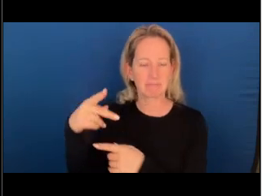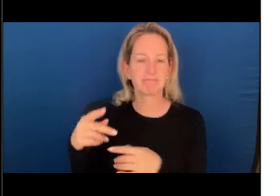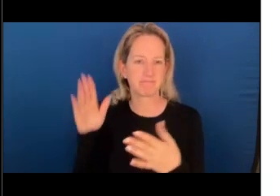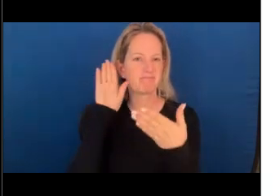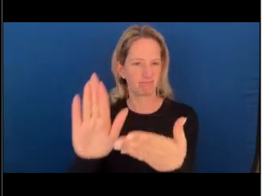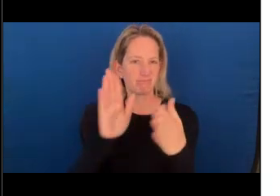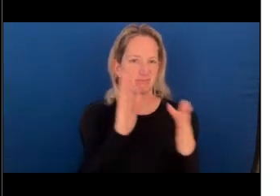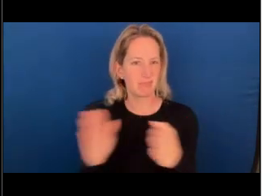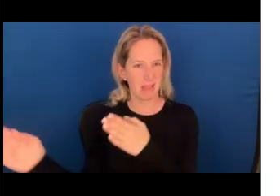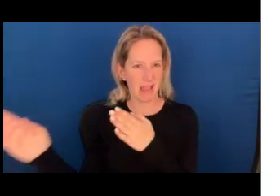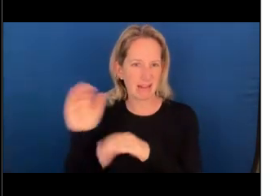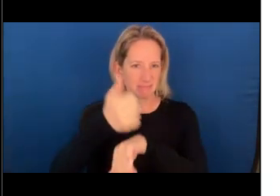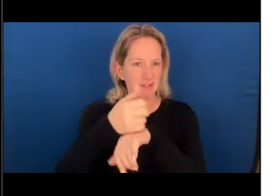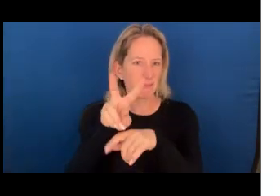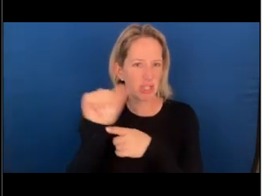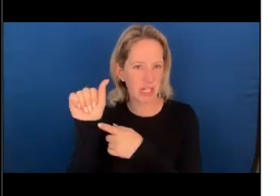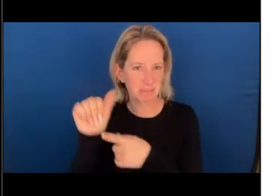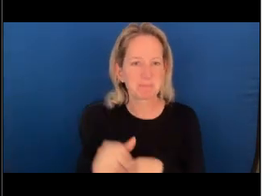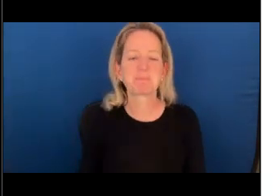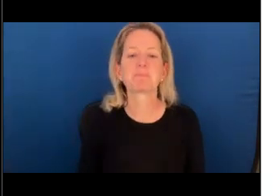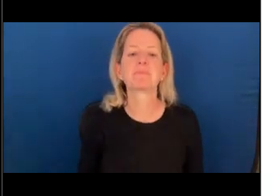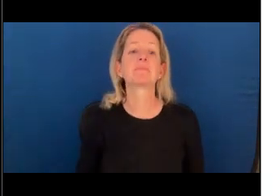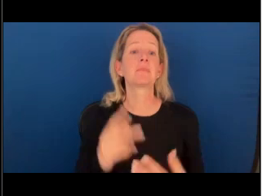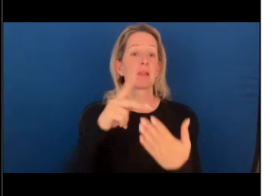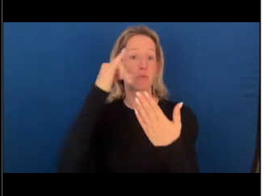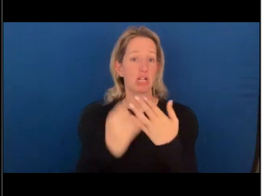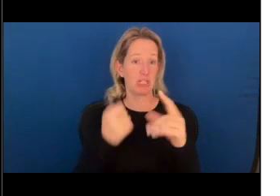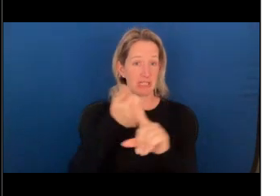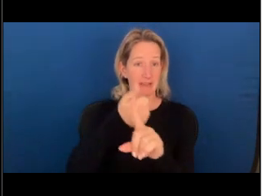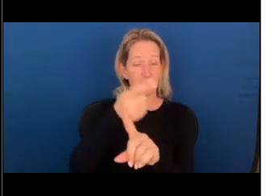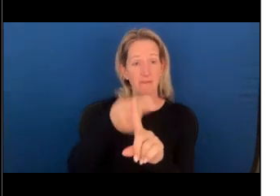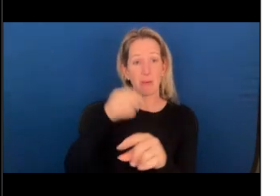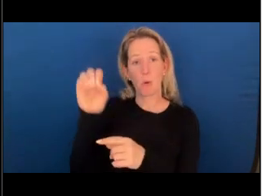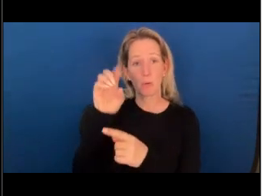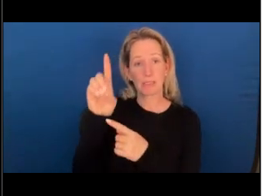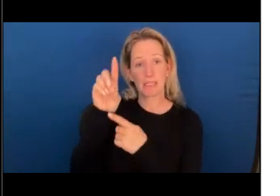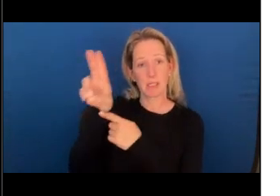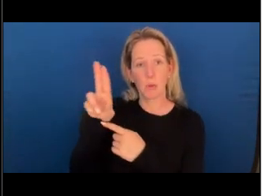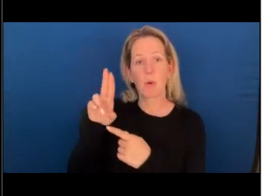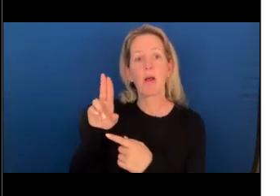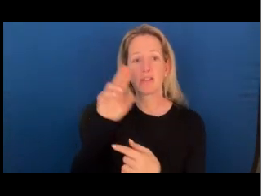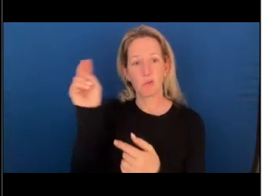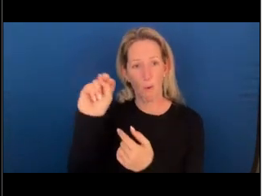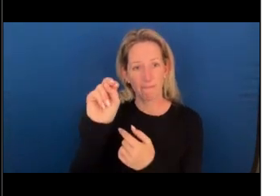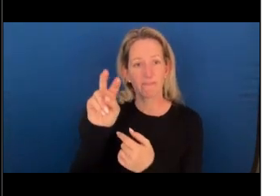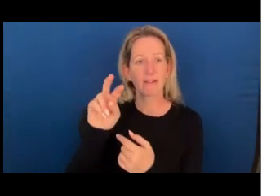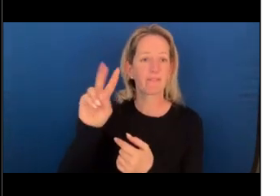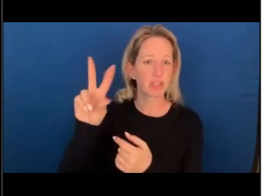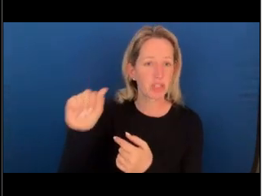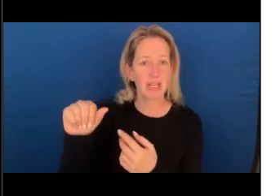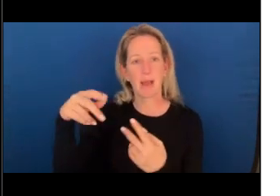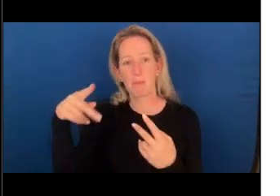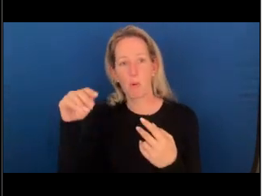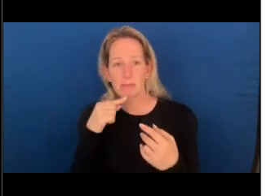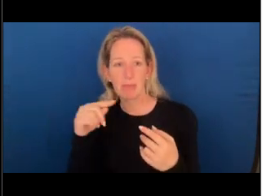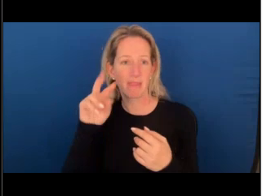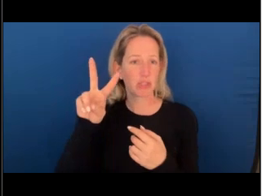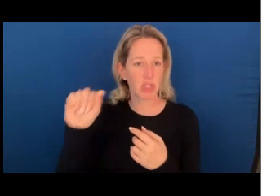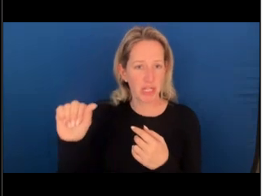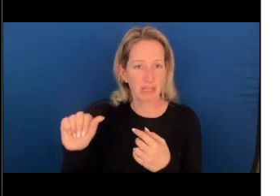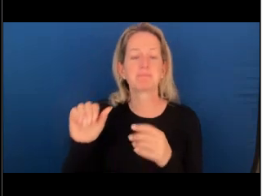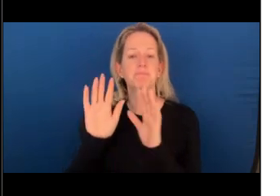So this project is run out of Old Dominion University in Norfolk and Portsmouth, Virginia. And it